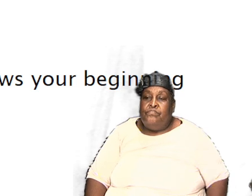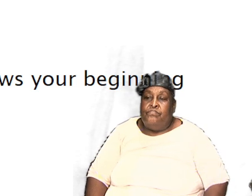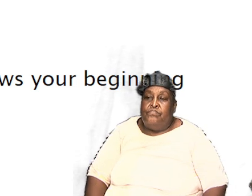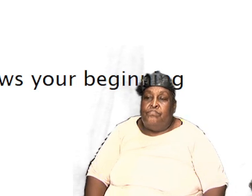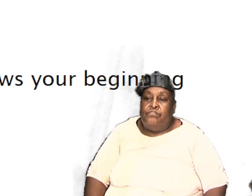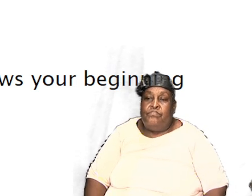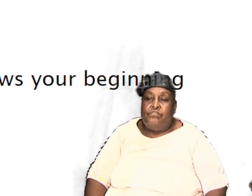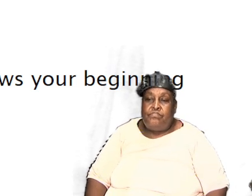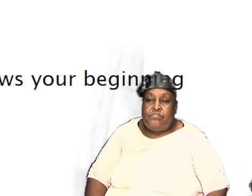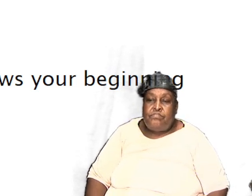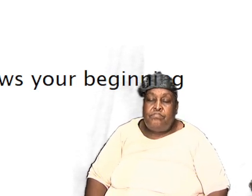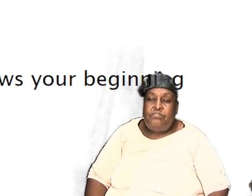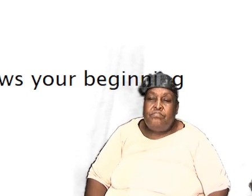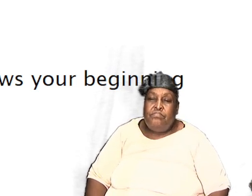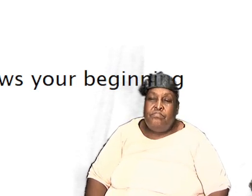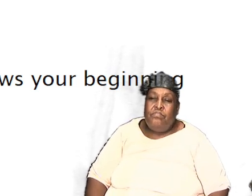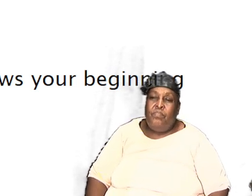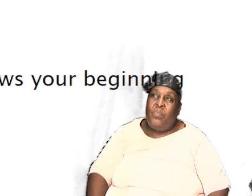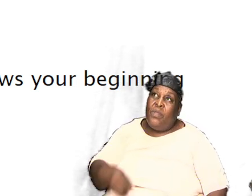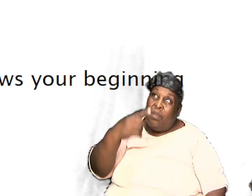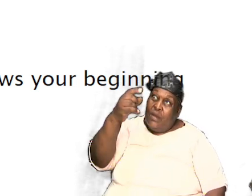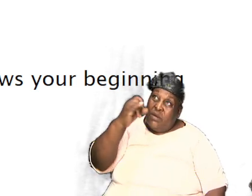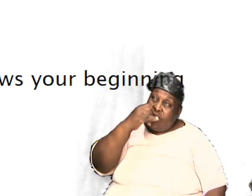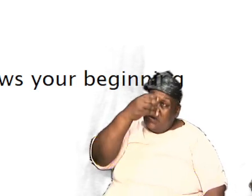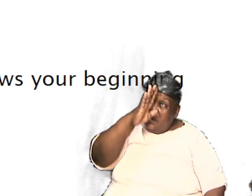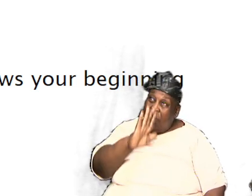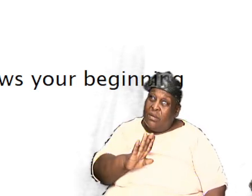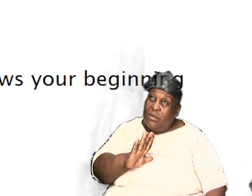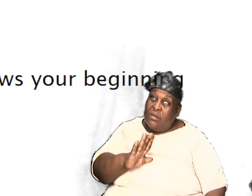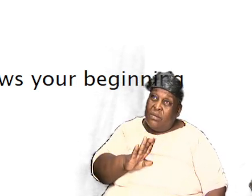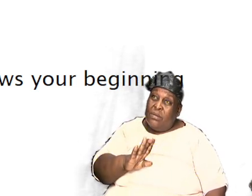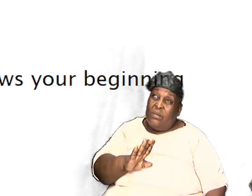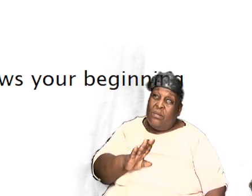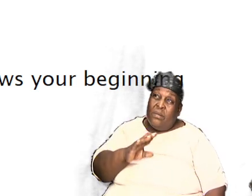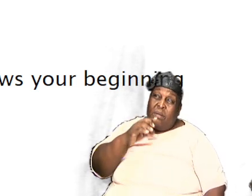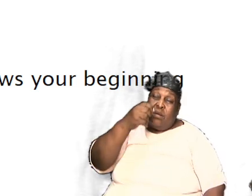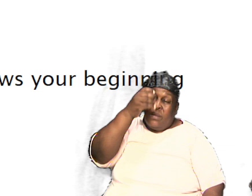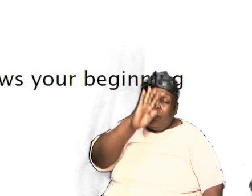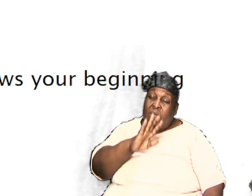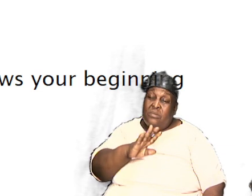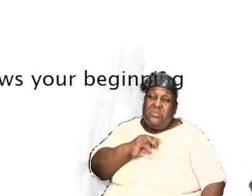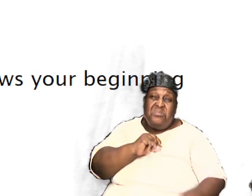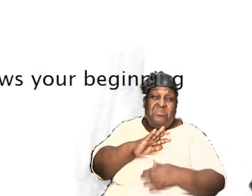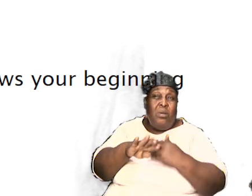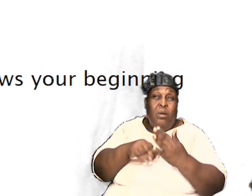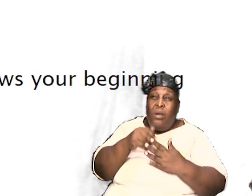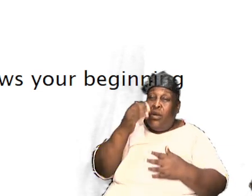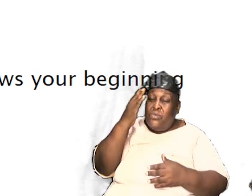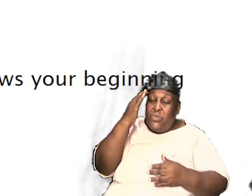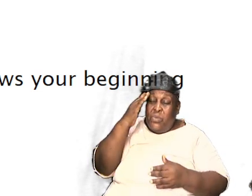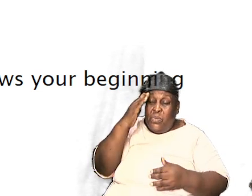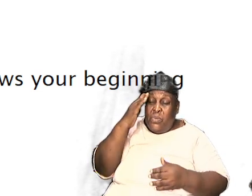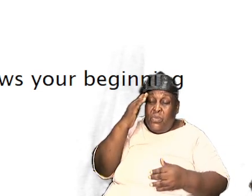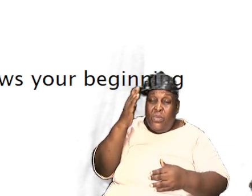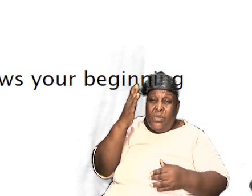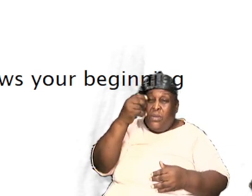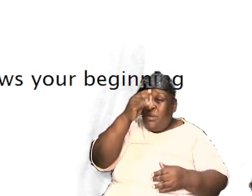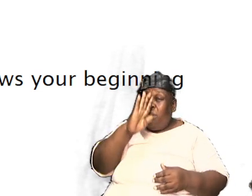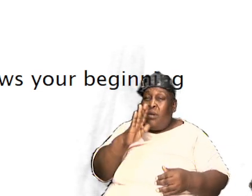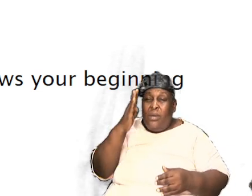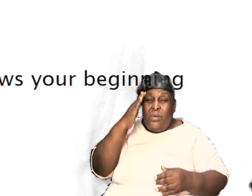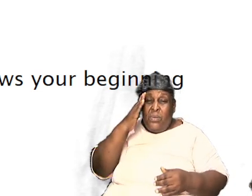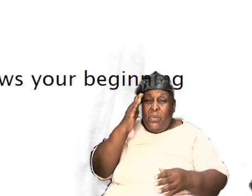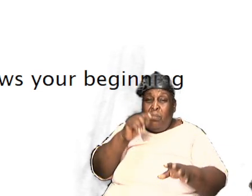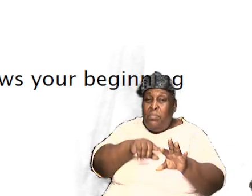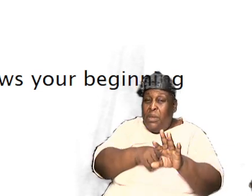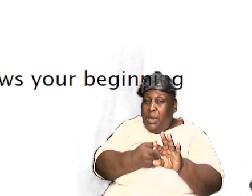And he is a God. He is God and he is all knowing. He knows the beginning, he knows the end.